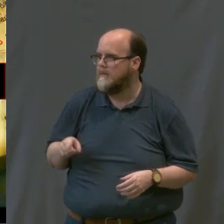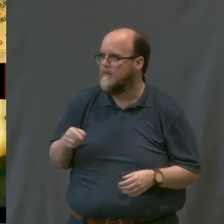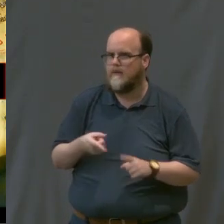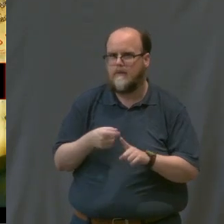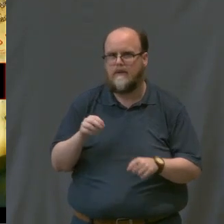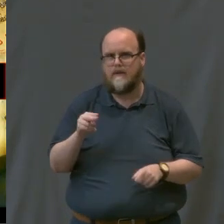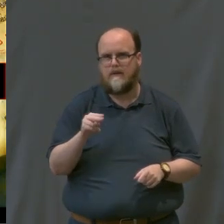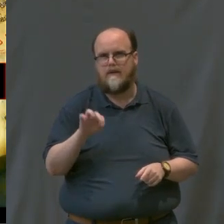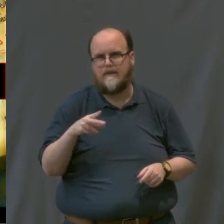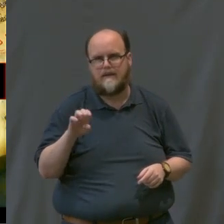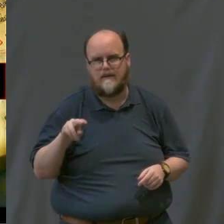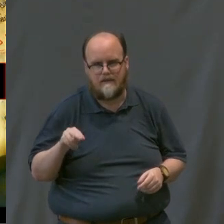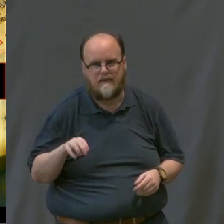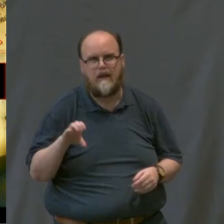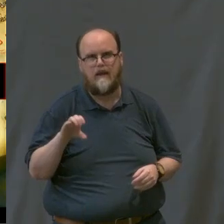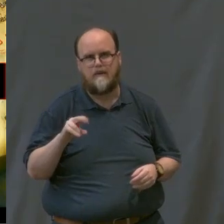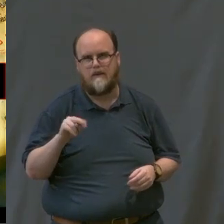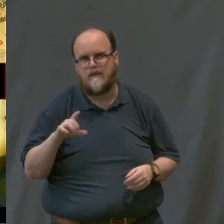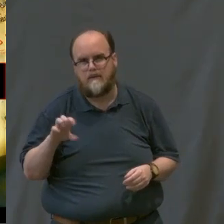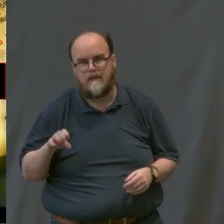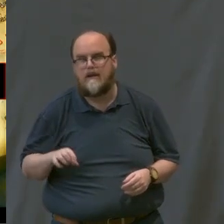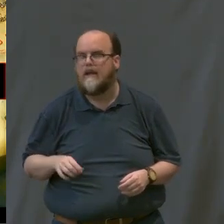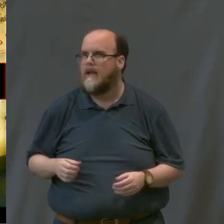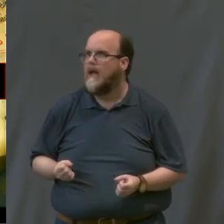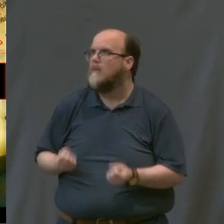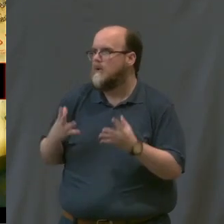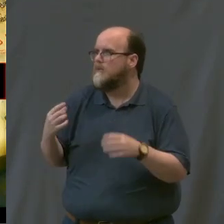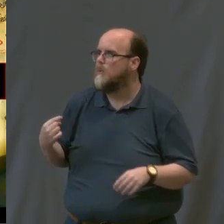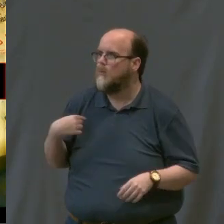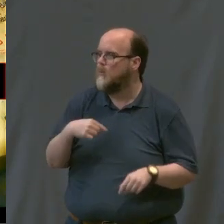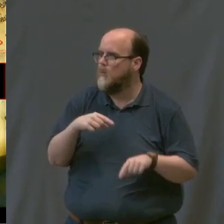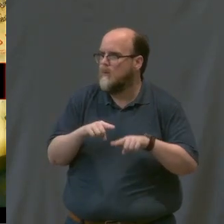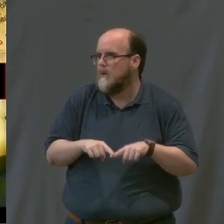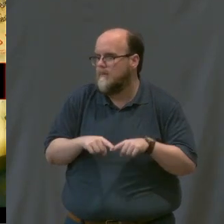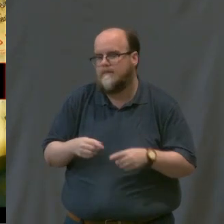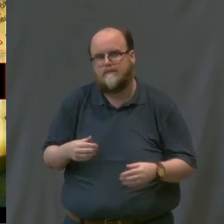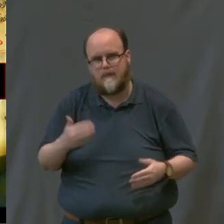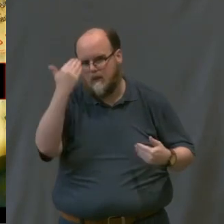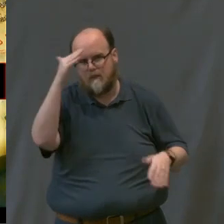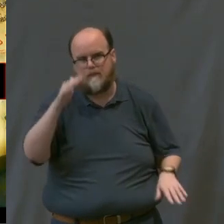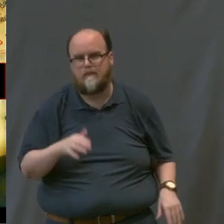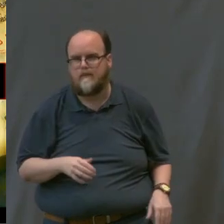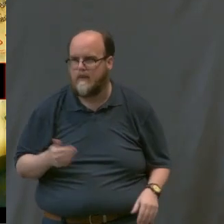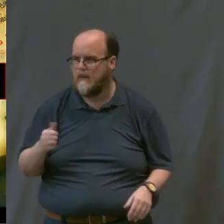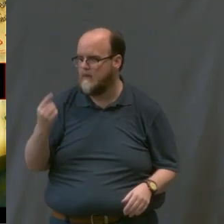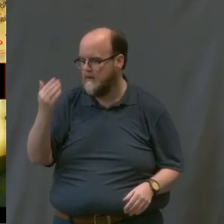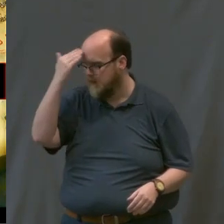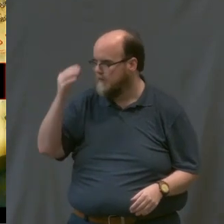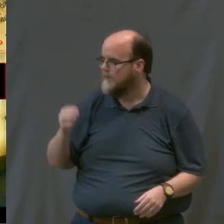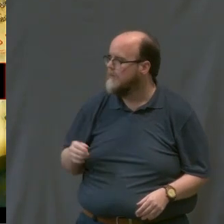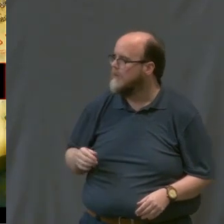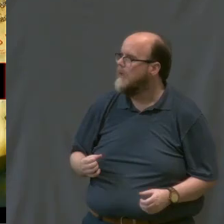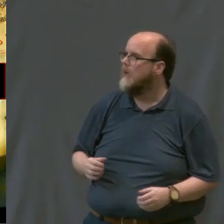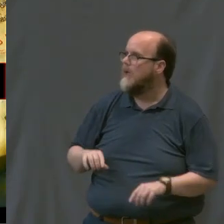Yeah. The question is, how much of it is reliable? I don't know if there's an answer to that. Does anyone else know?